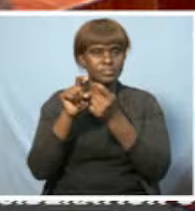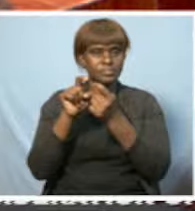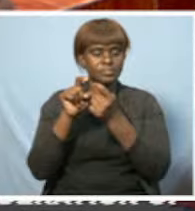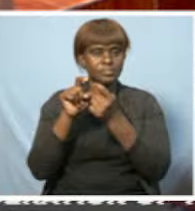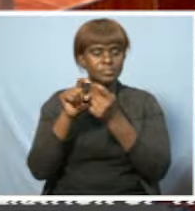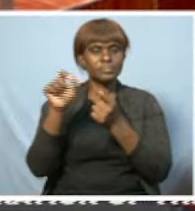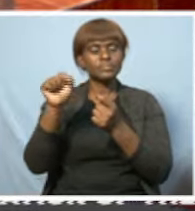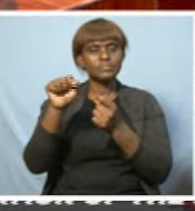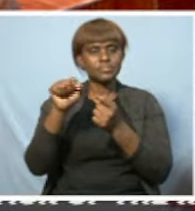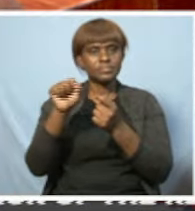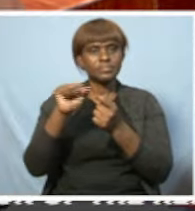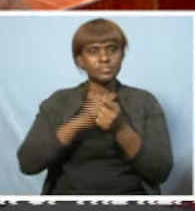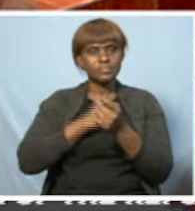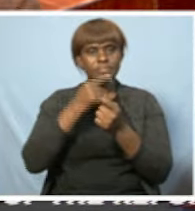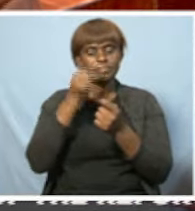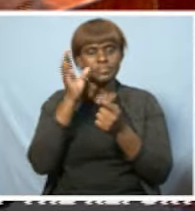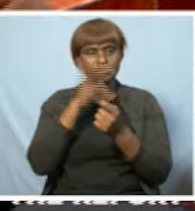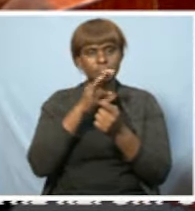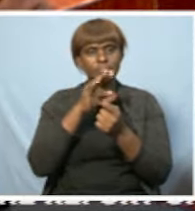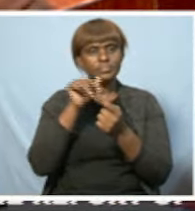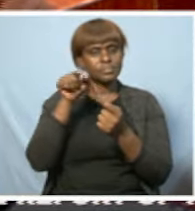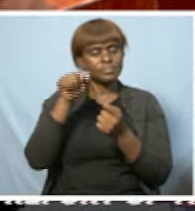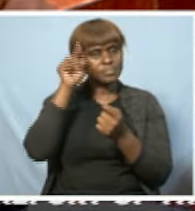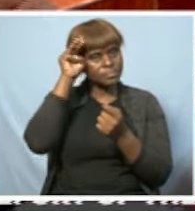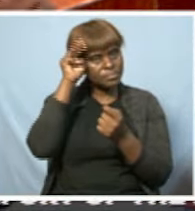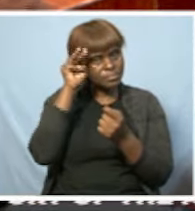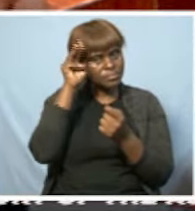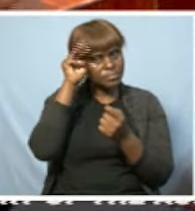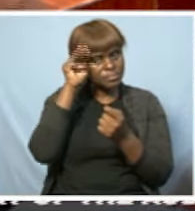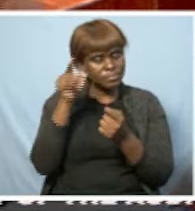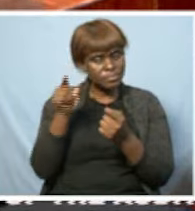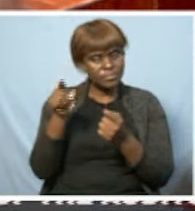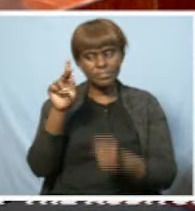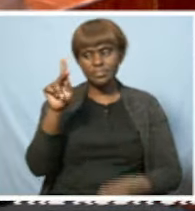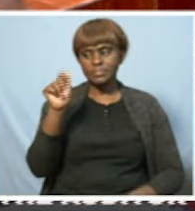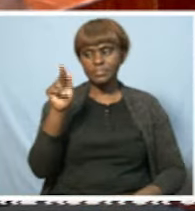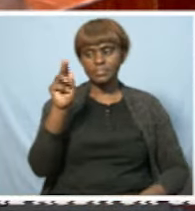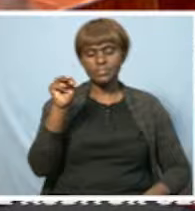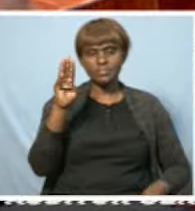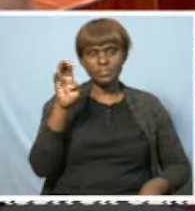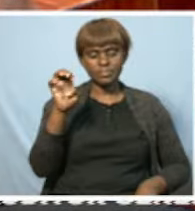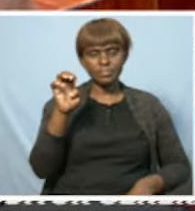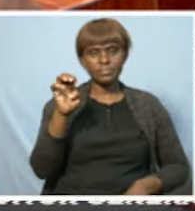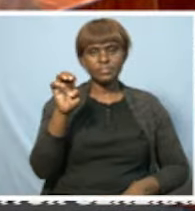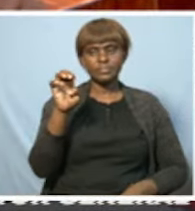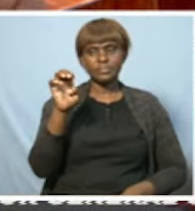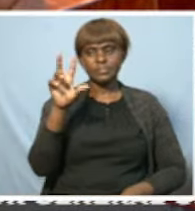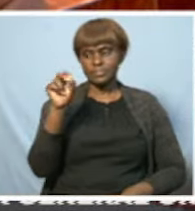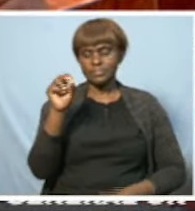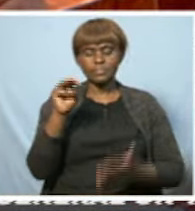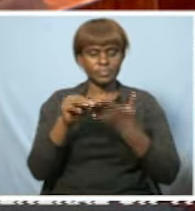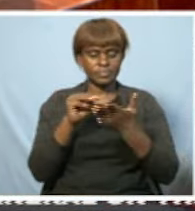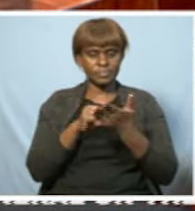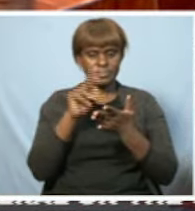Yes, we're saying the ministry owes Kaumbwe 30 million kwacha.